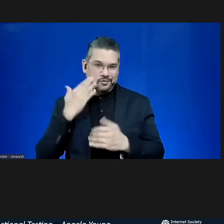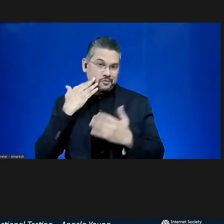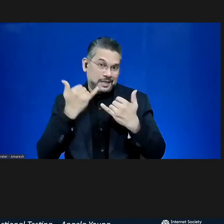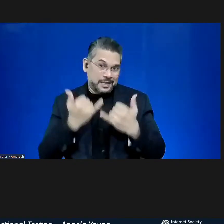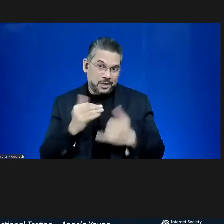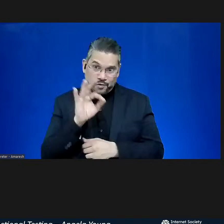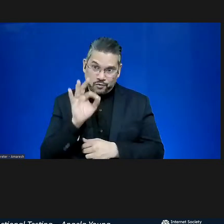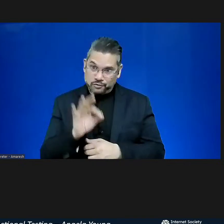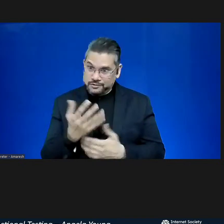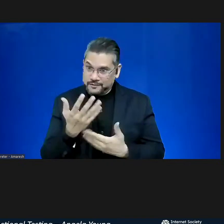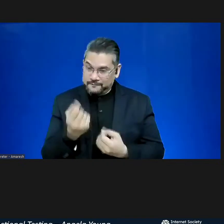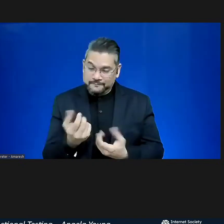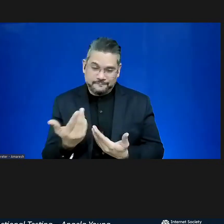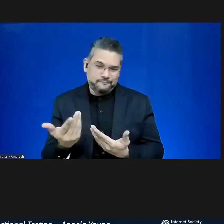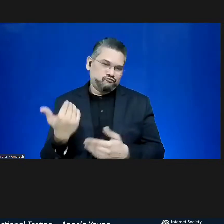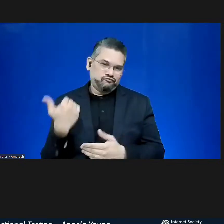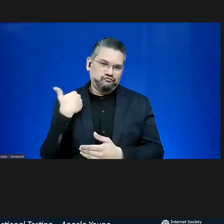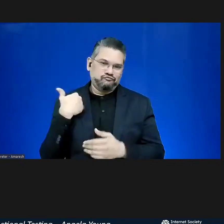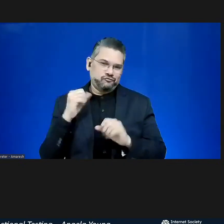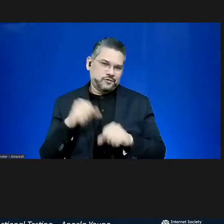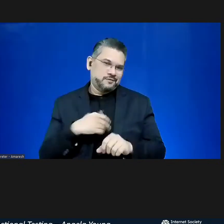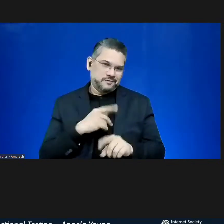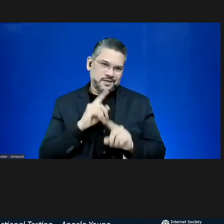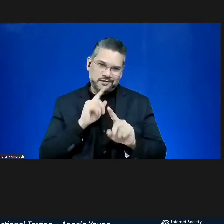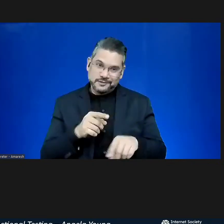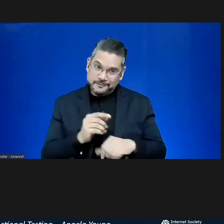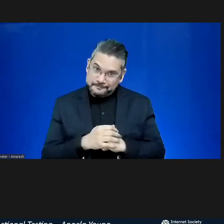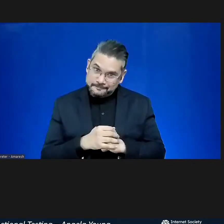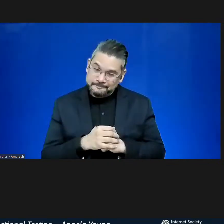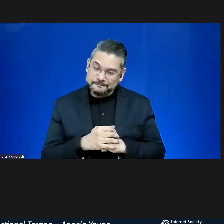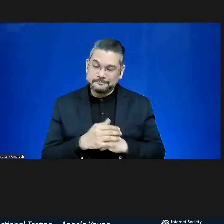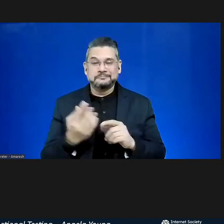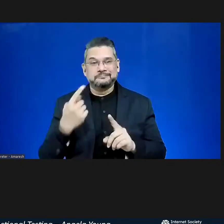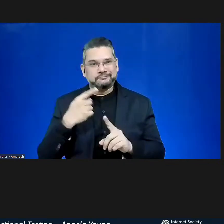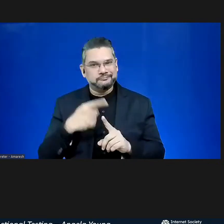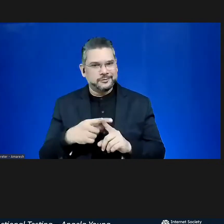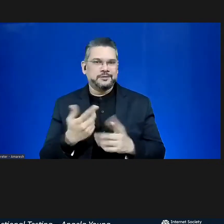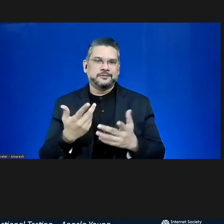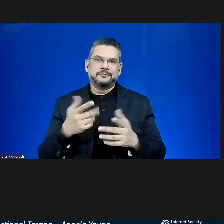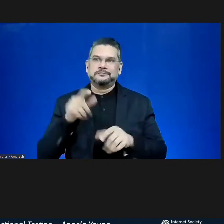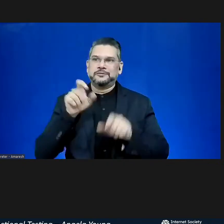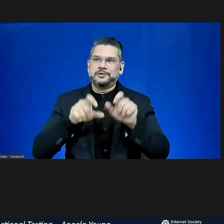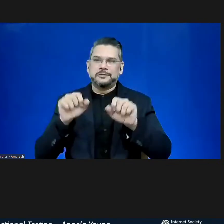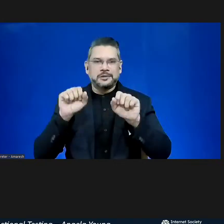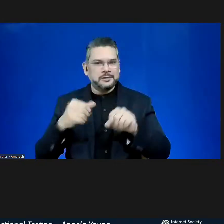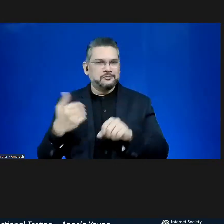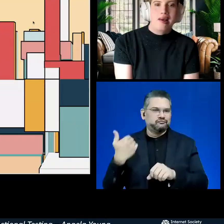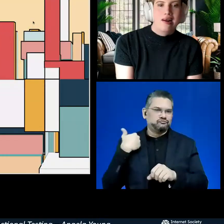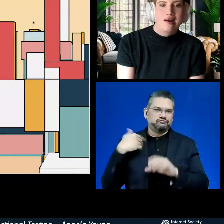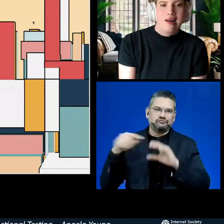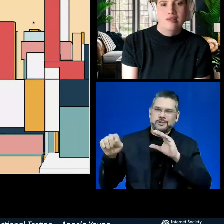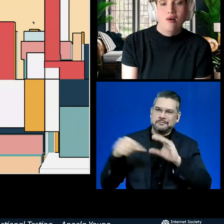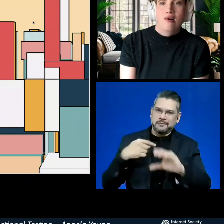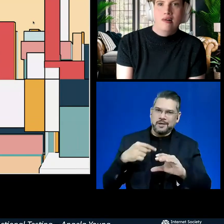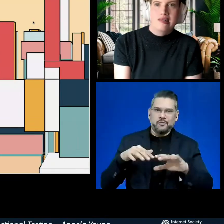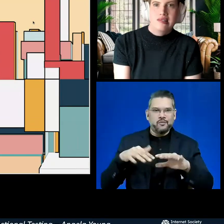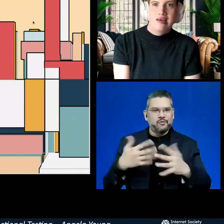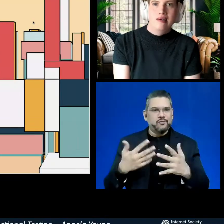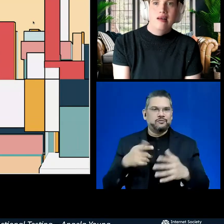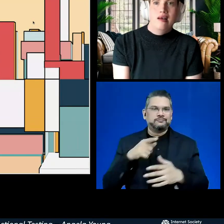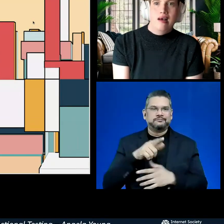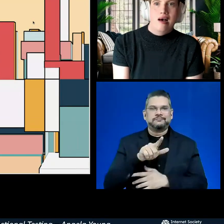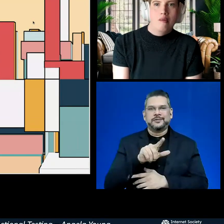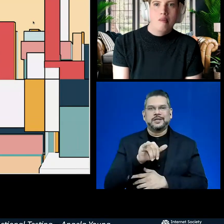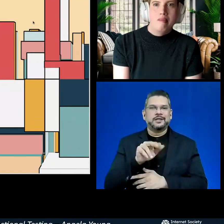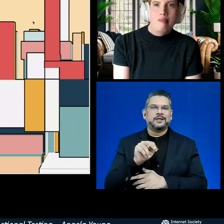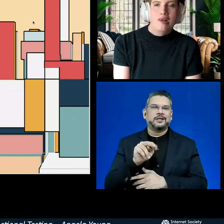than happy to answer them for you. Also more than happy to connect with you. You can either email me or we can connect on